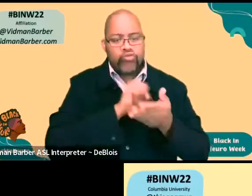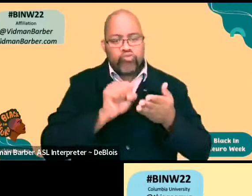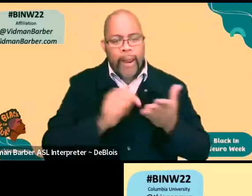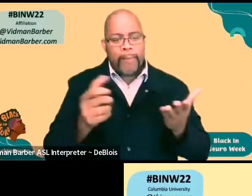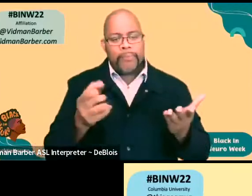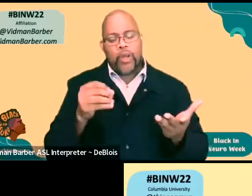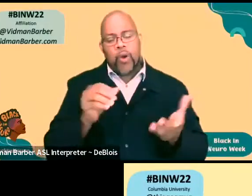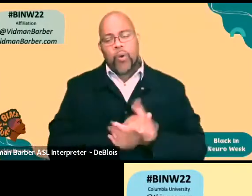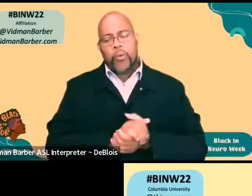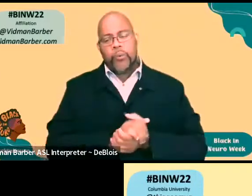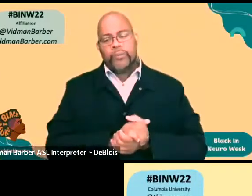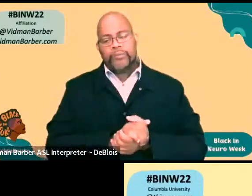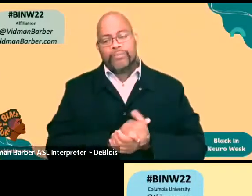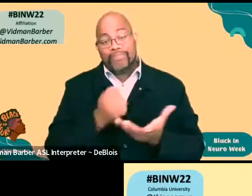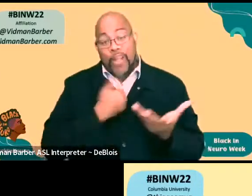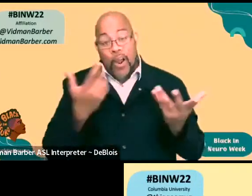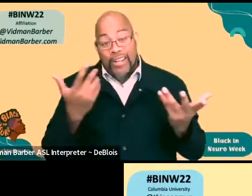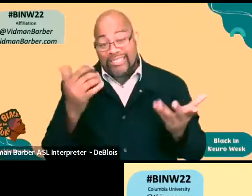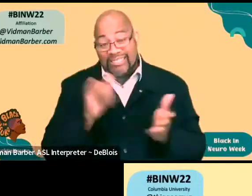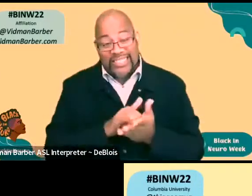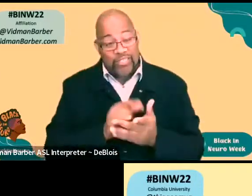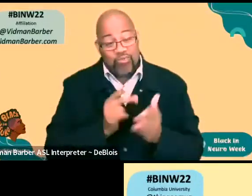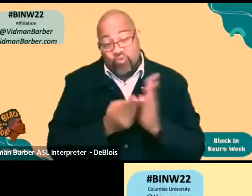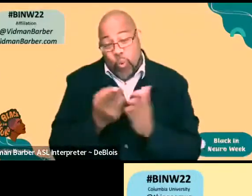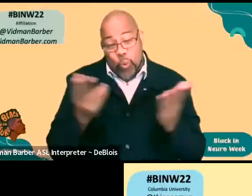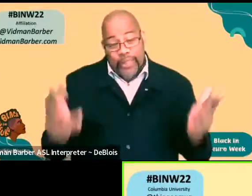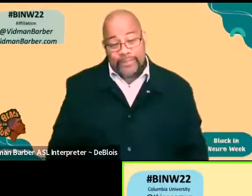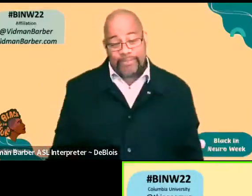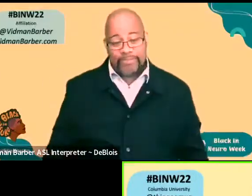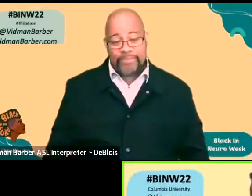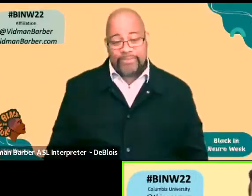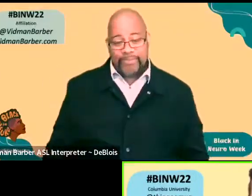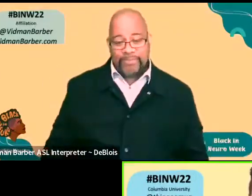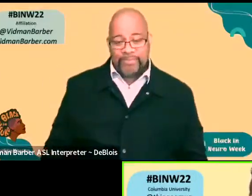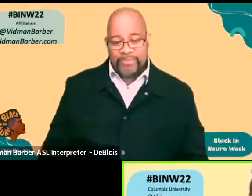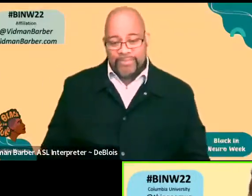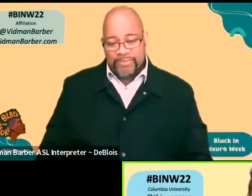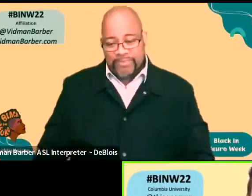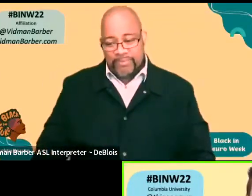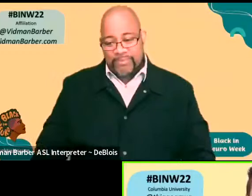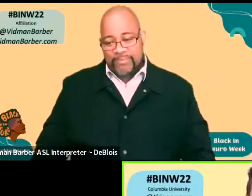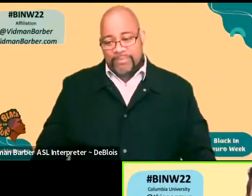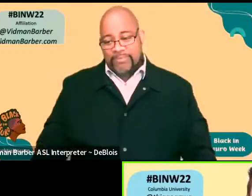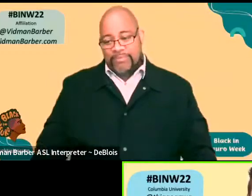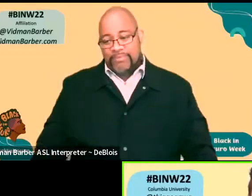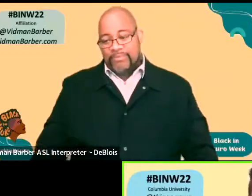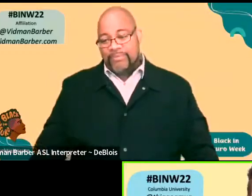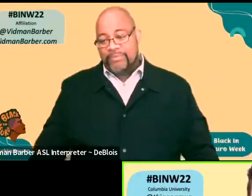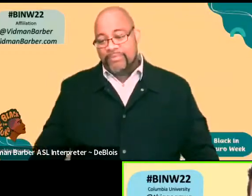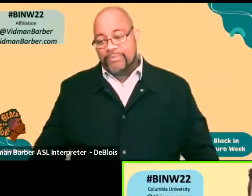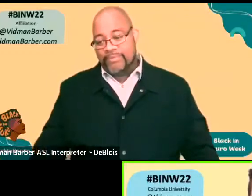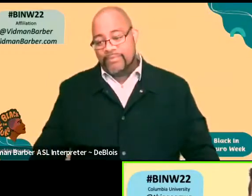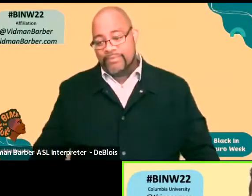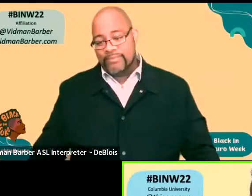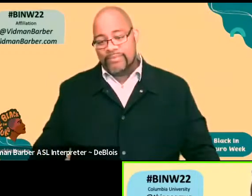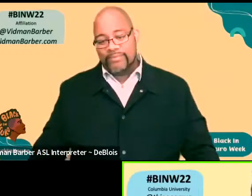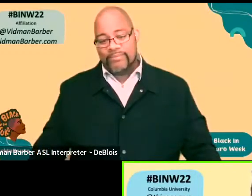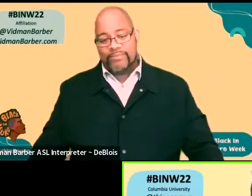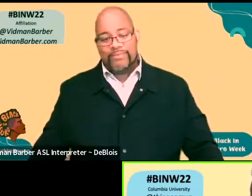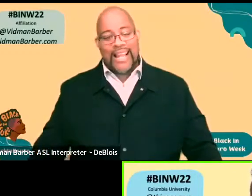So sorry, that's just the truth. It is, and I sympathize with that feeling very much